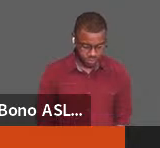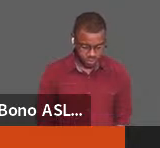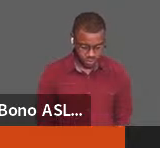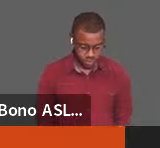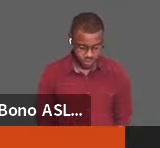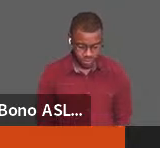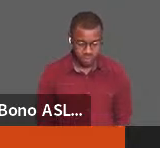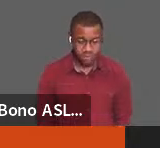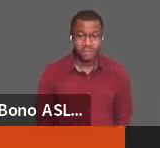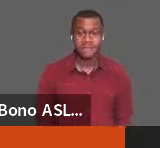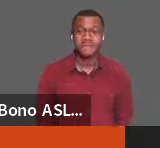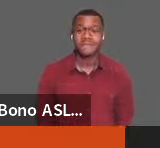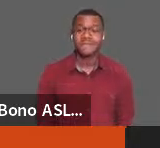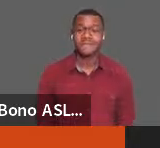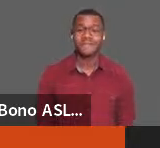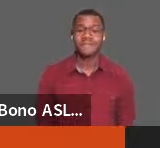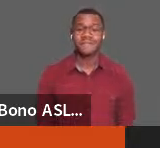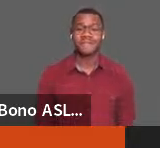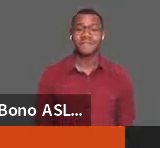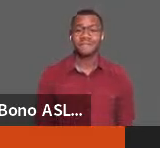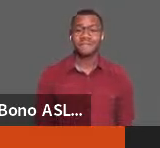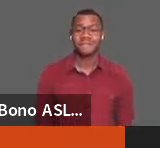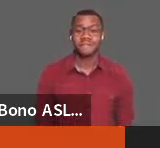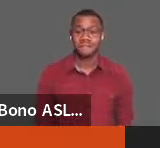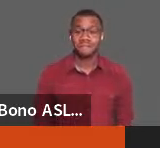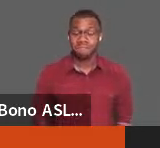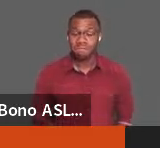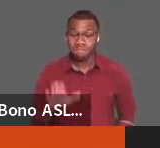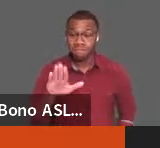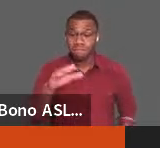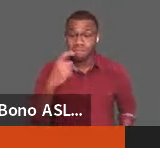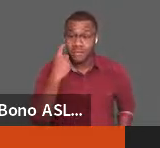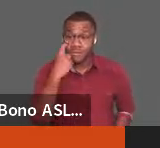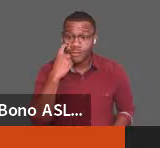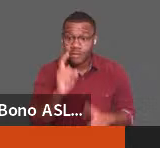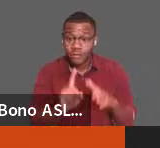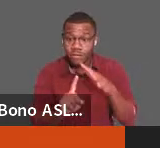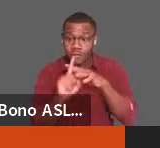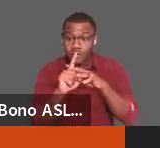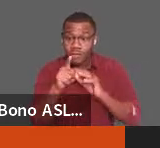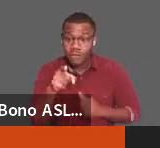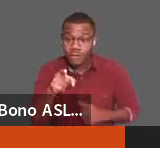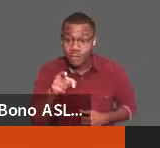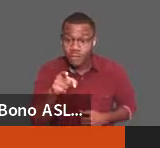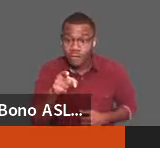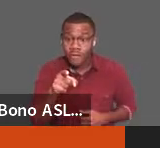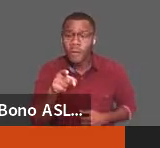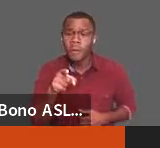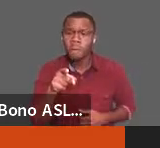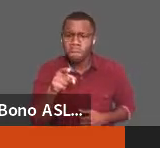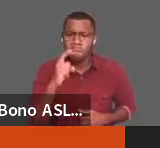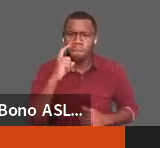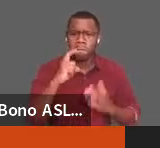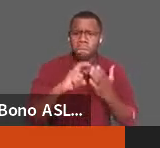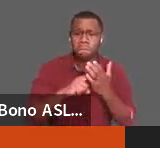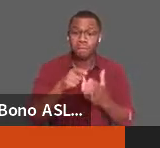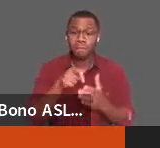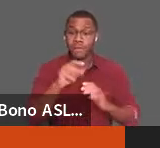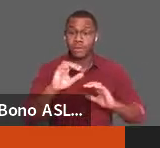If you just joined us on the chat, we have one last poll question that 2 of our team